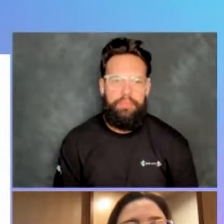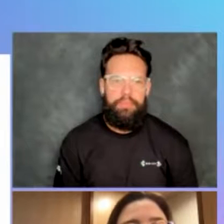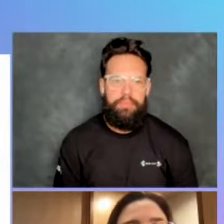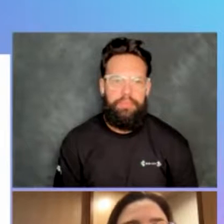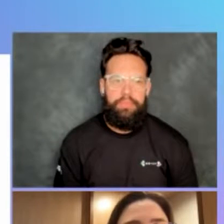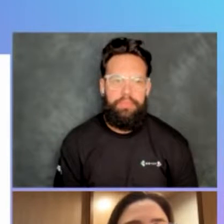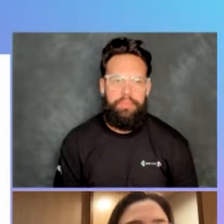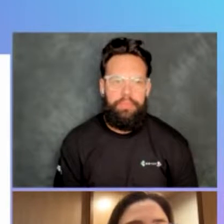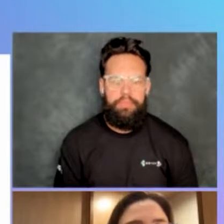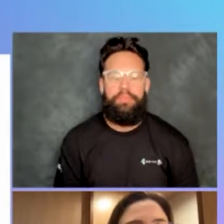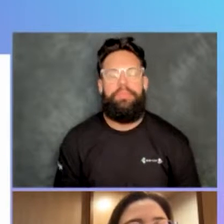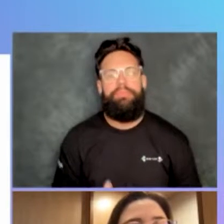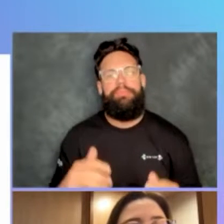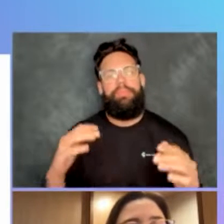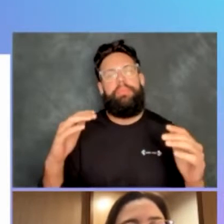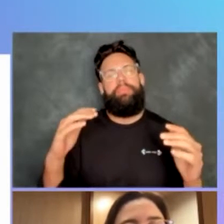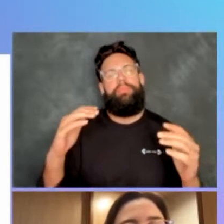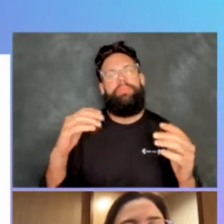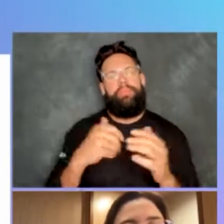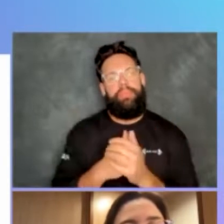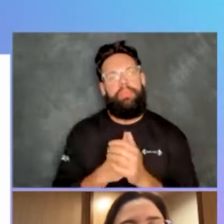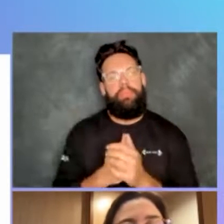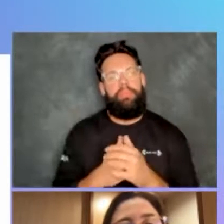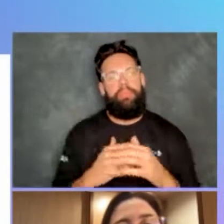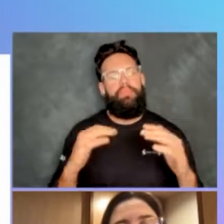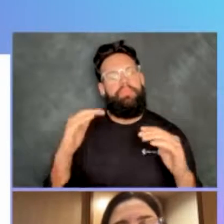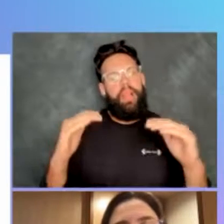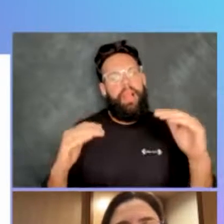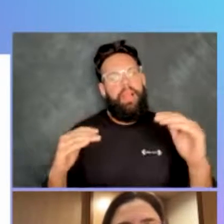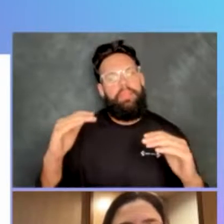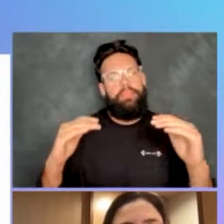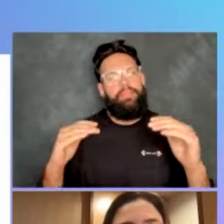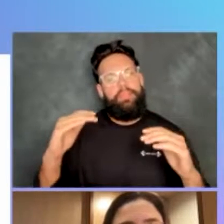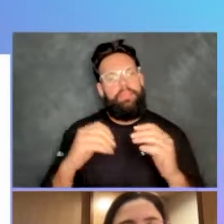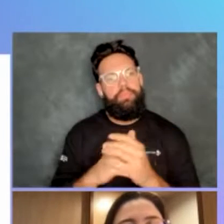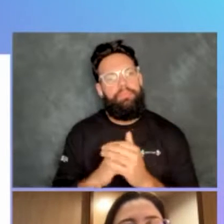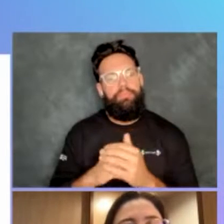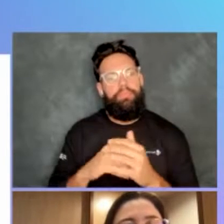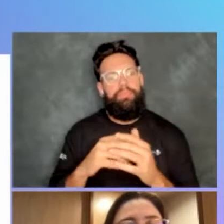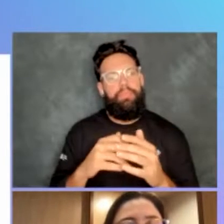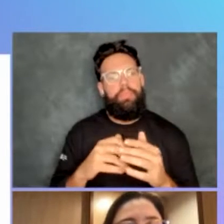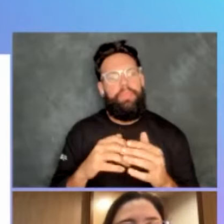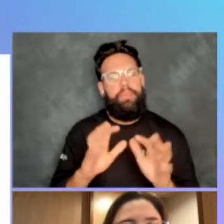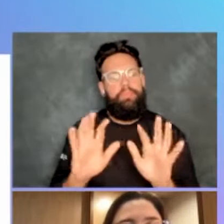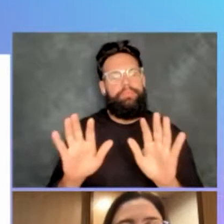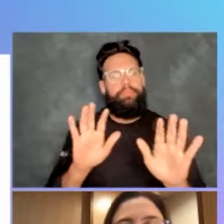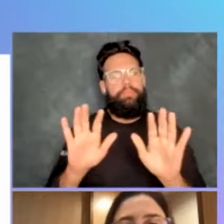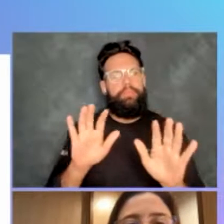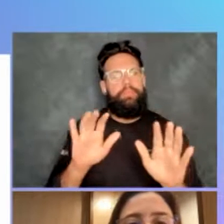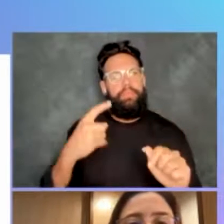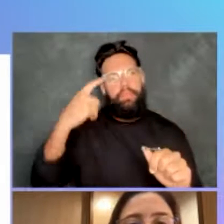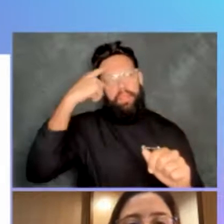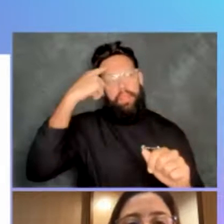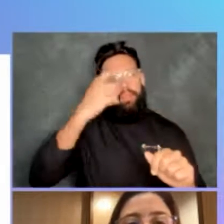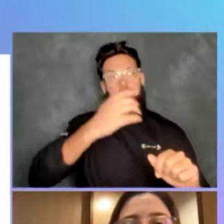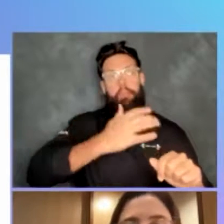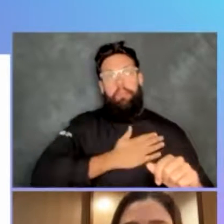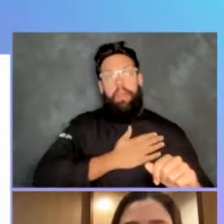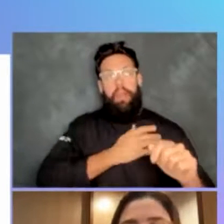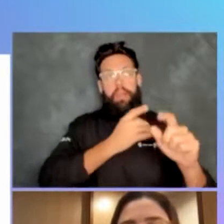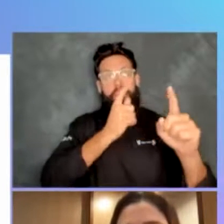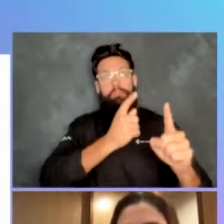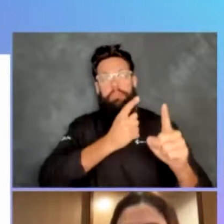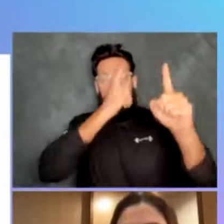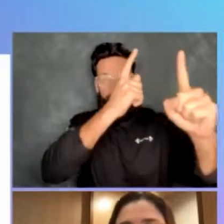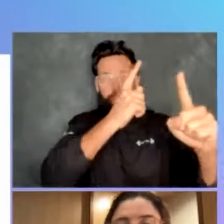So balance is about thinking about your strategies and making sure that you're not doing too